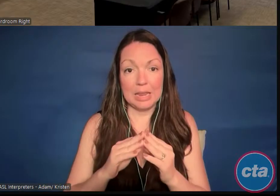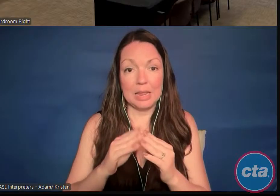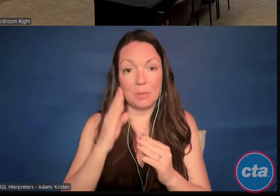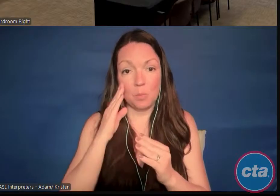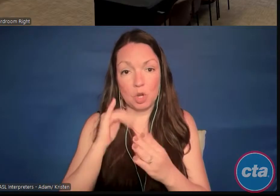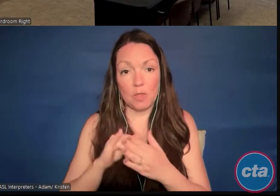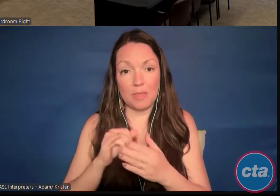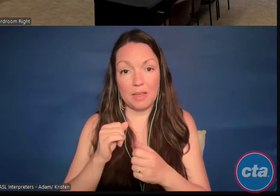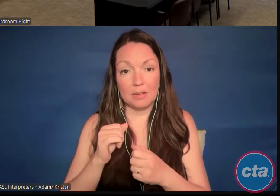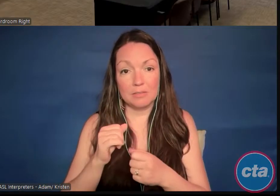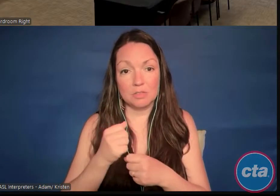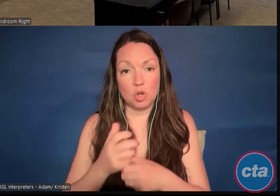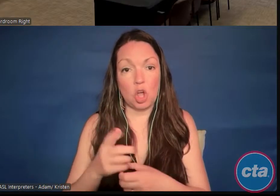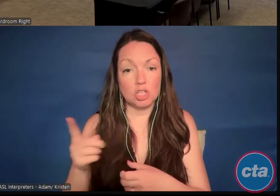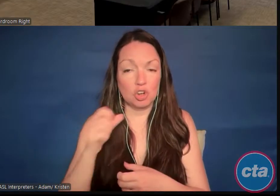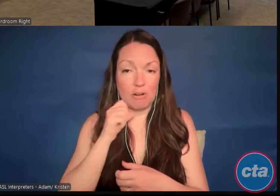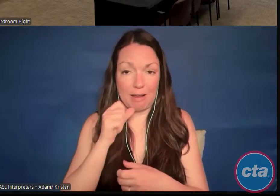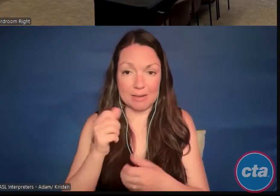not to be here physically.